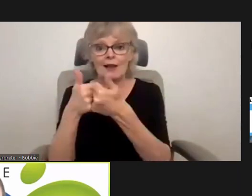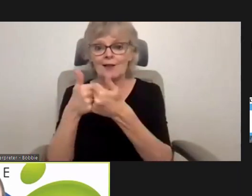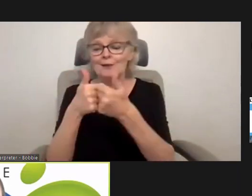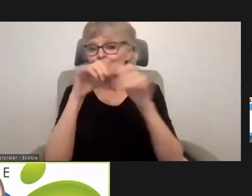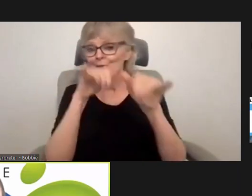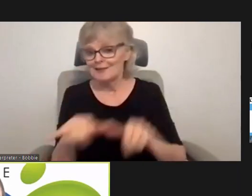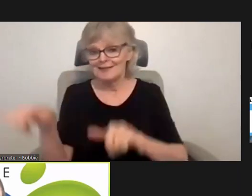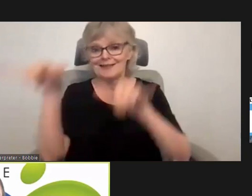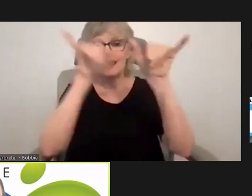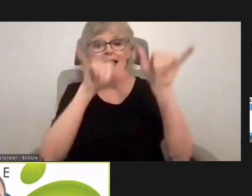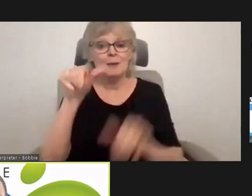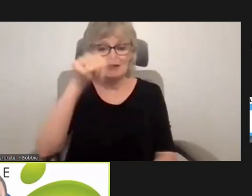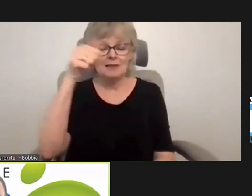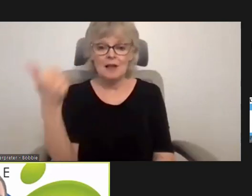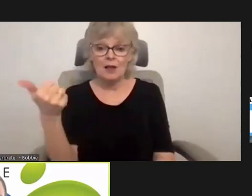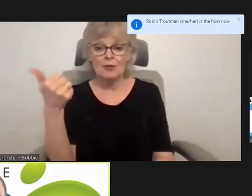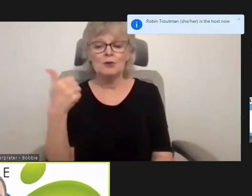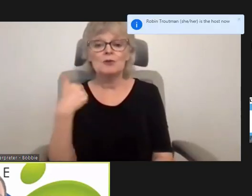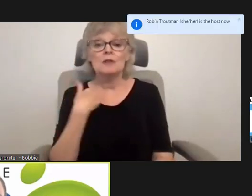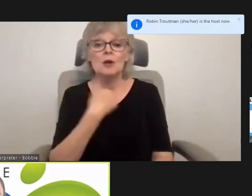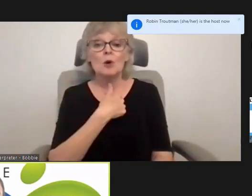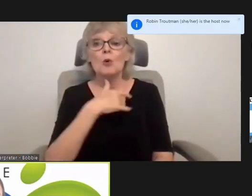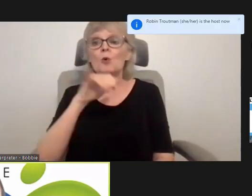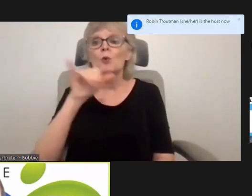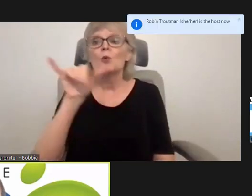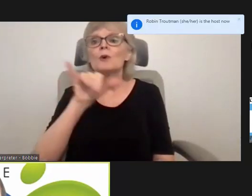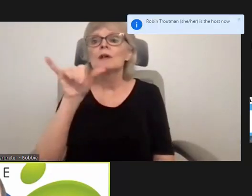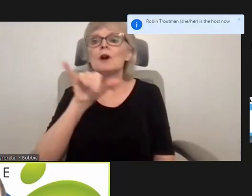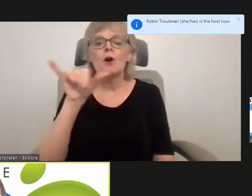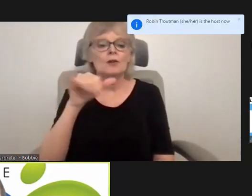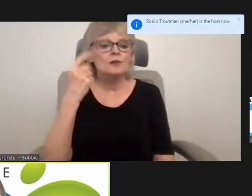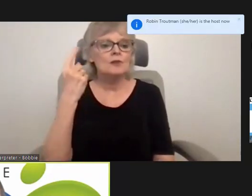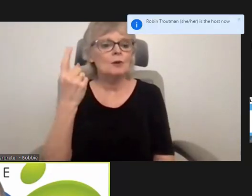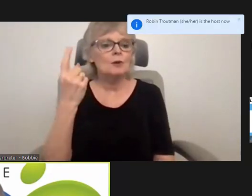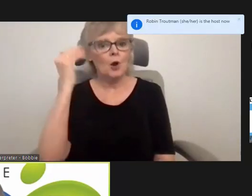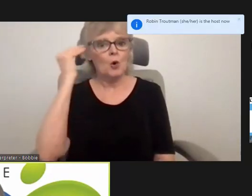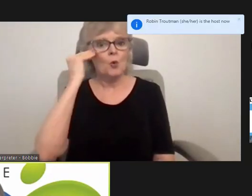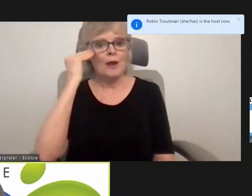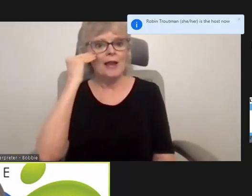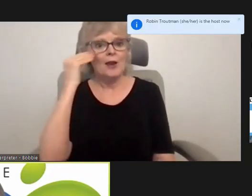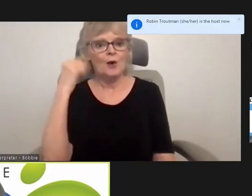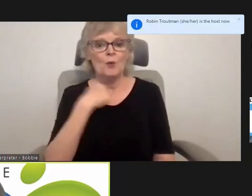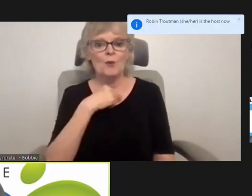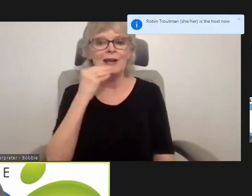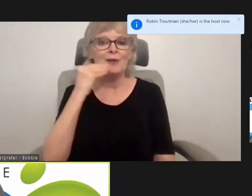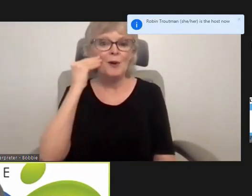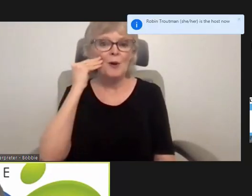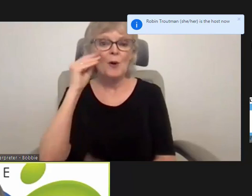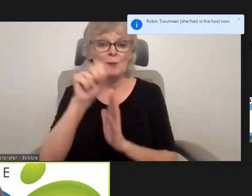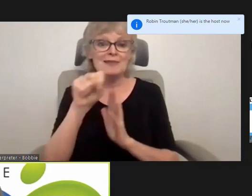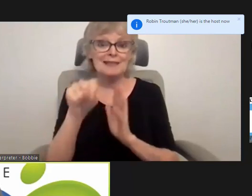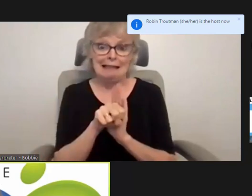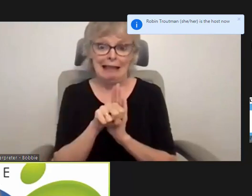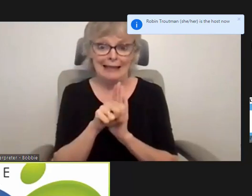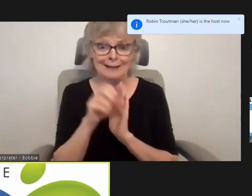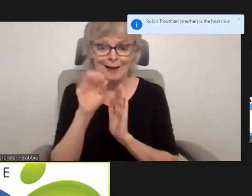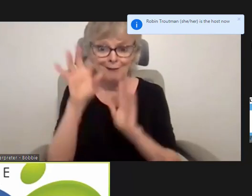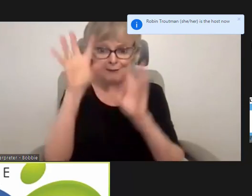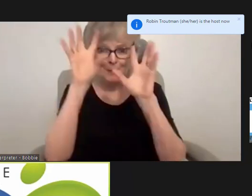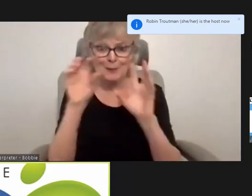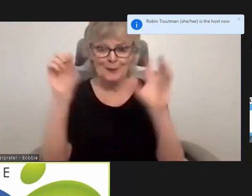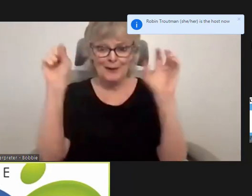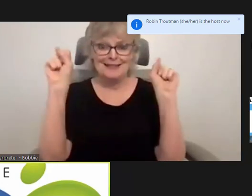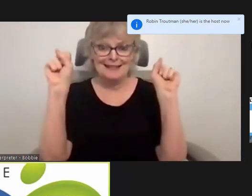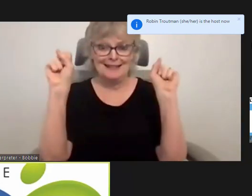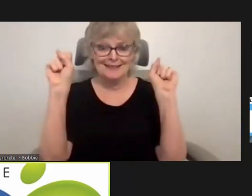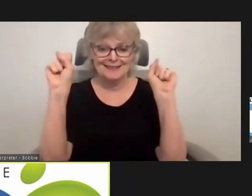did. We also are always aware that we are the home state of the President of the United States.